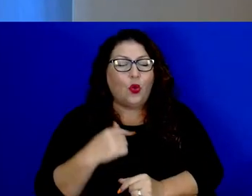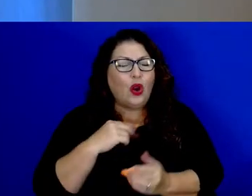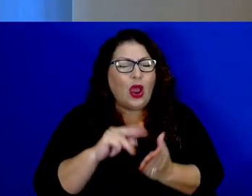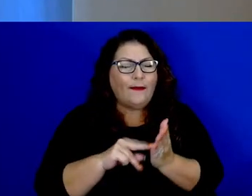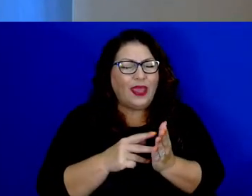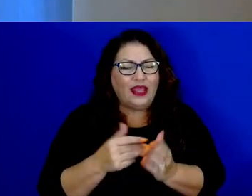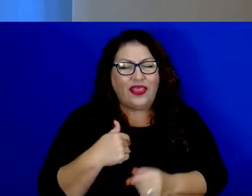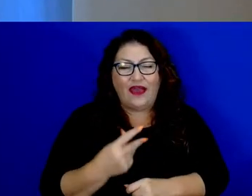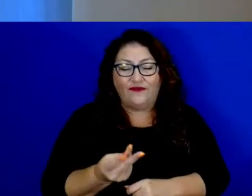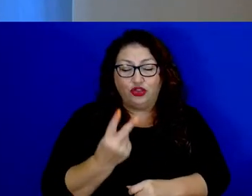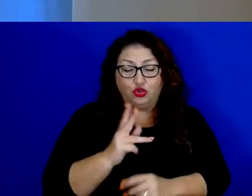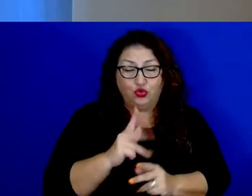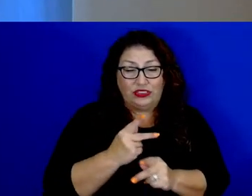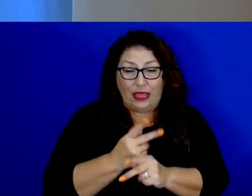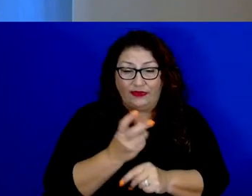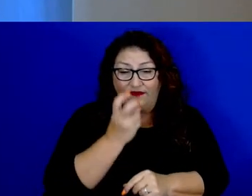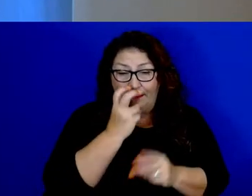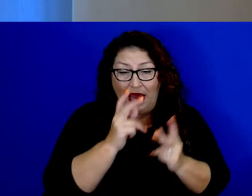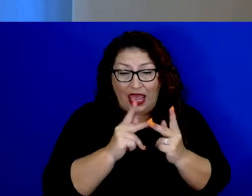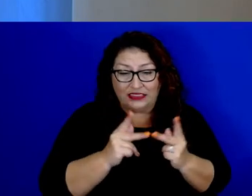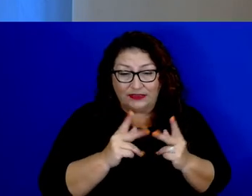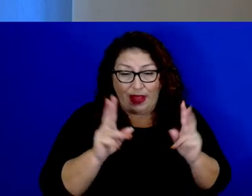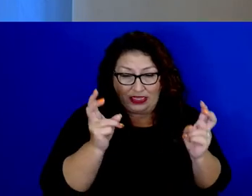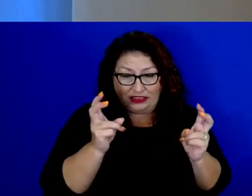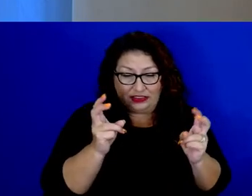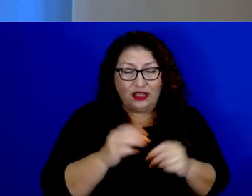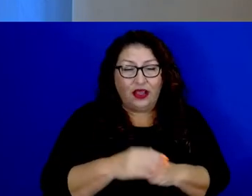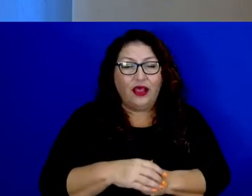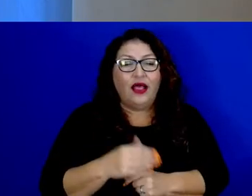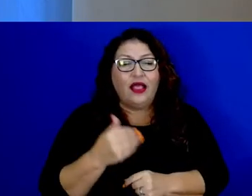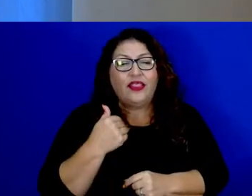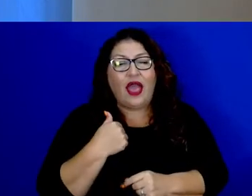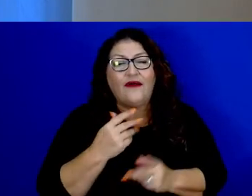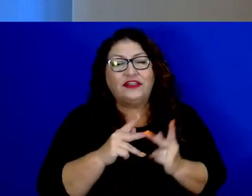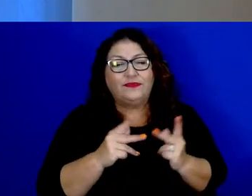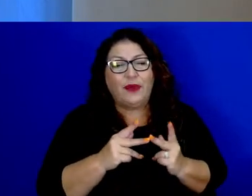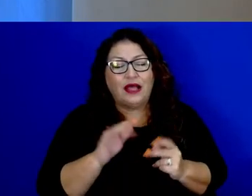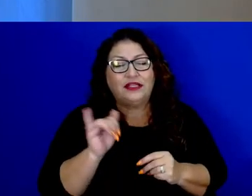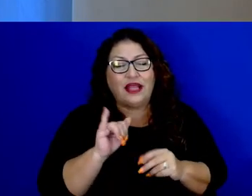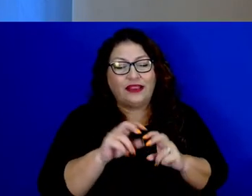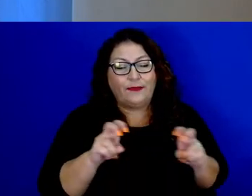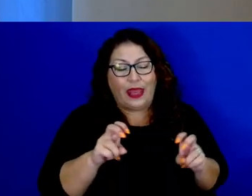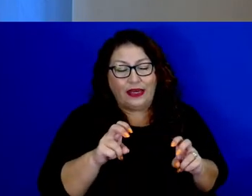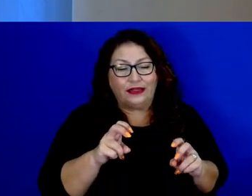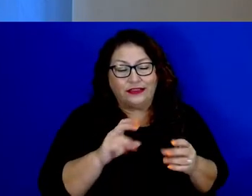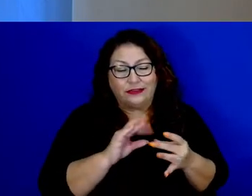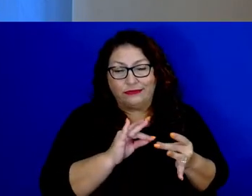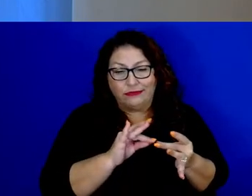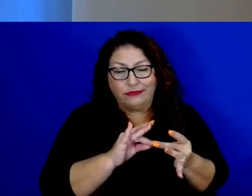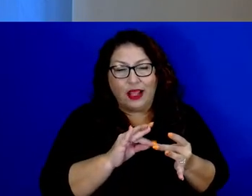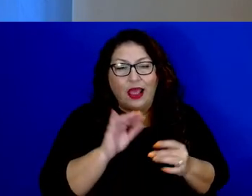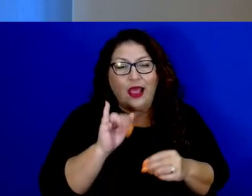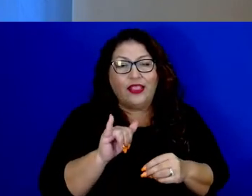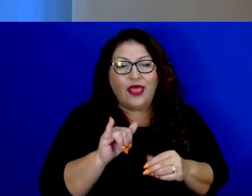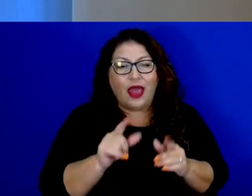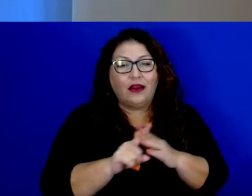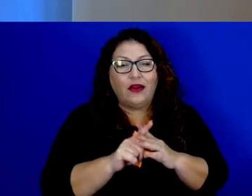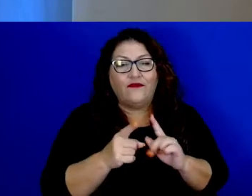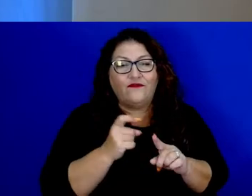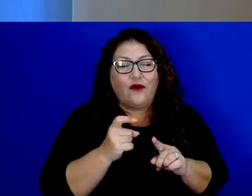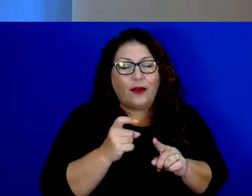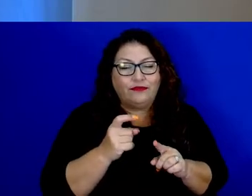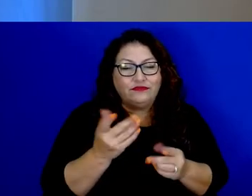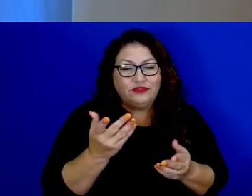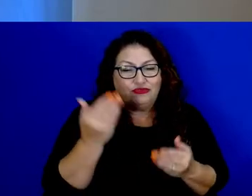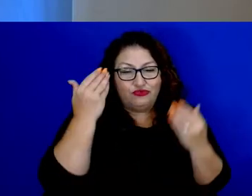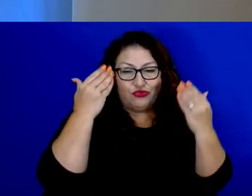spots. There are the blind spots, as the panelists pointed out, that arise from ignorance. And this is why it is